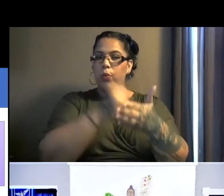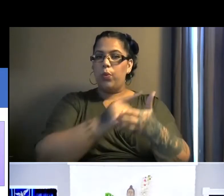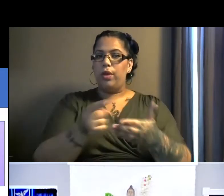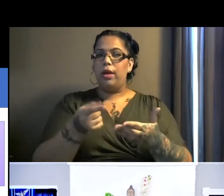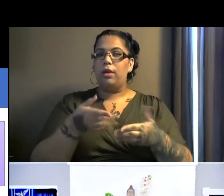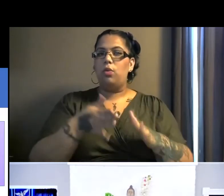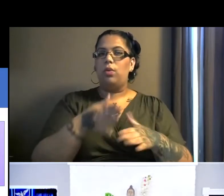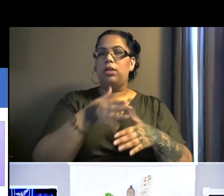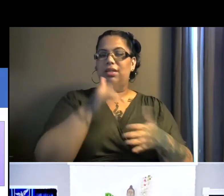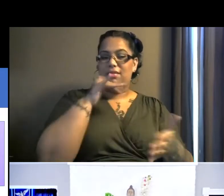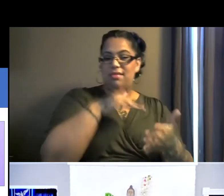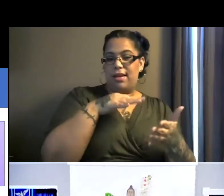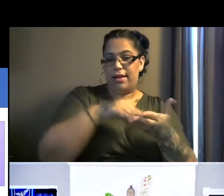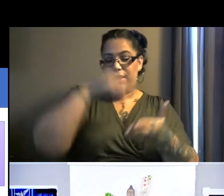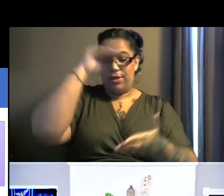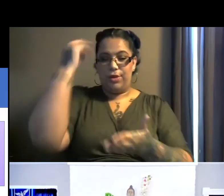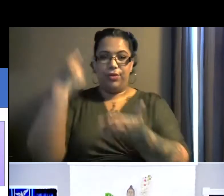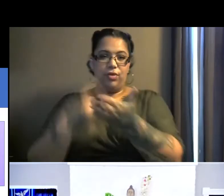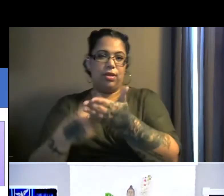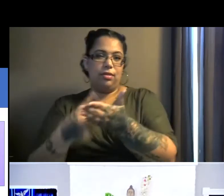learn, and discuss.